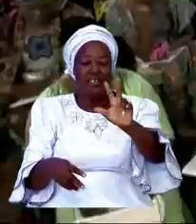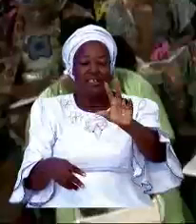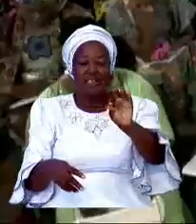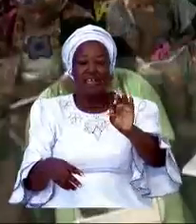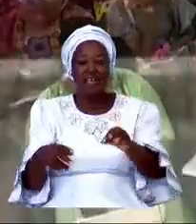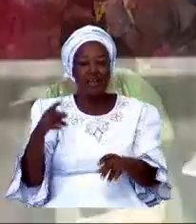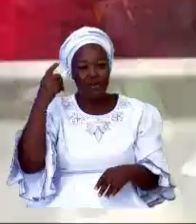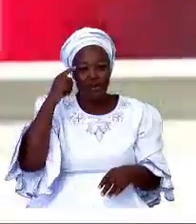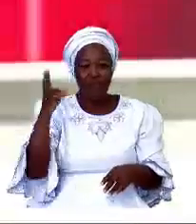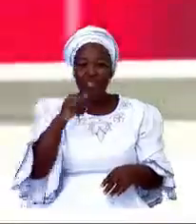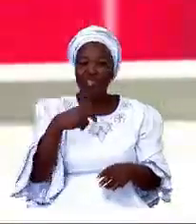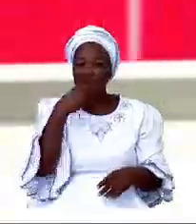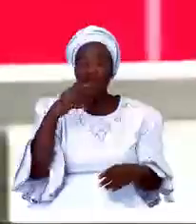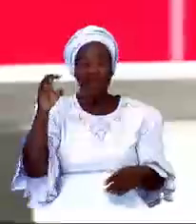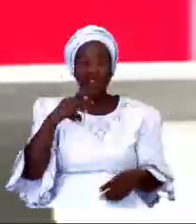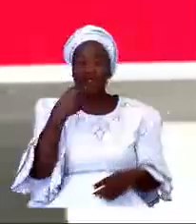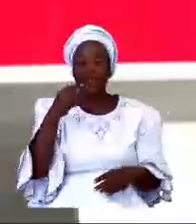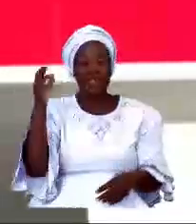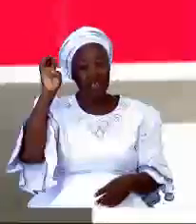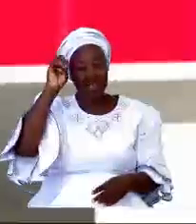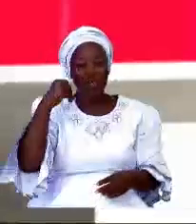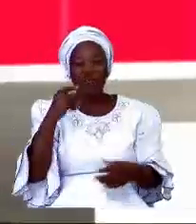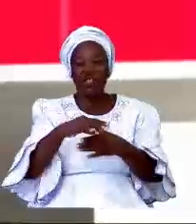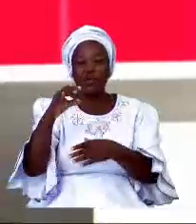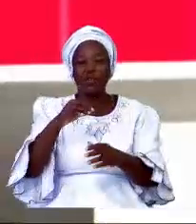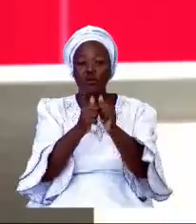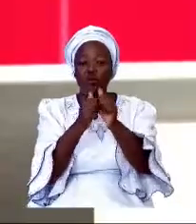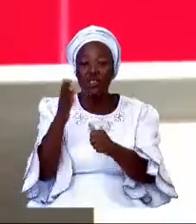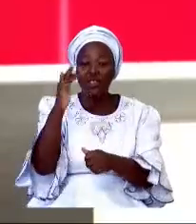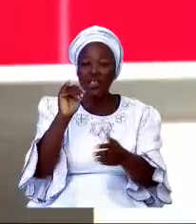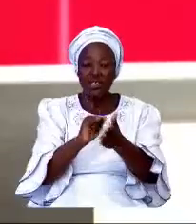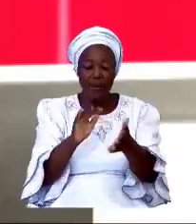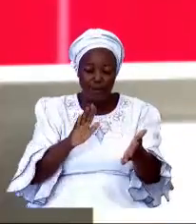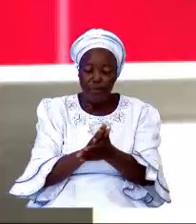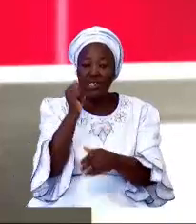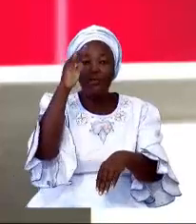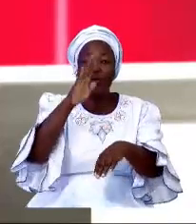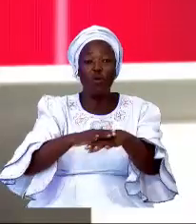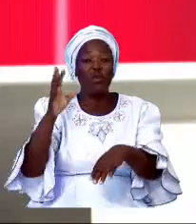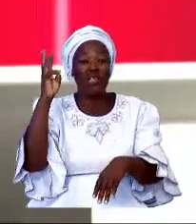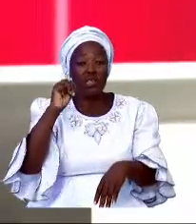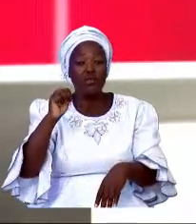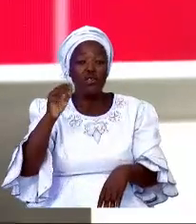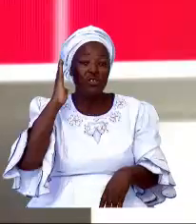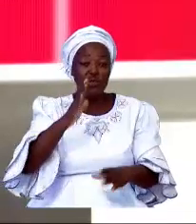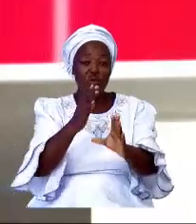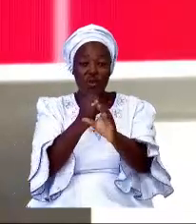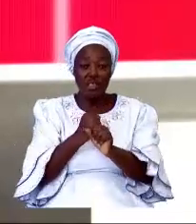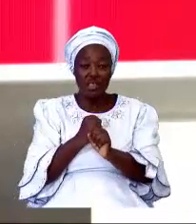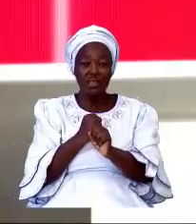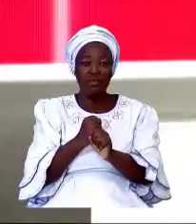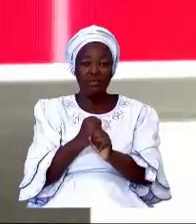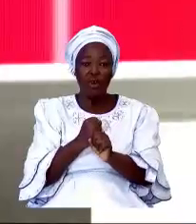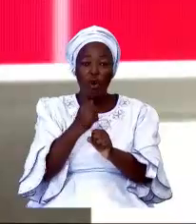39, but they speak he of the Spirit, which they that believe